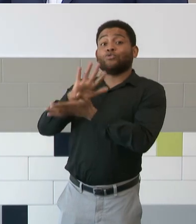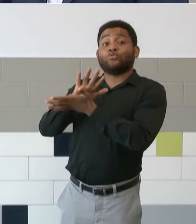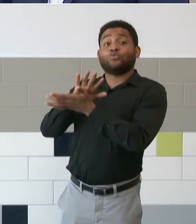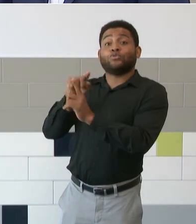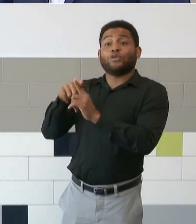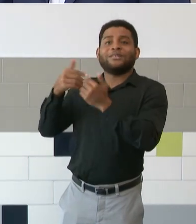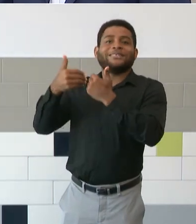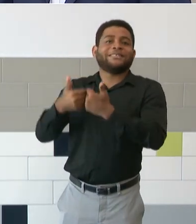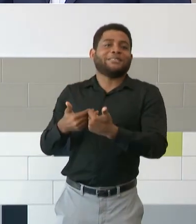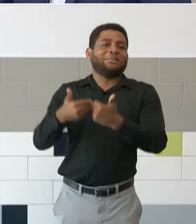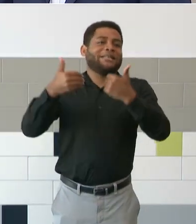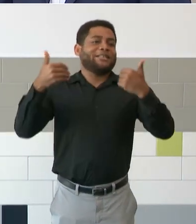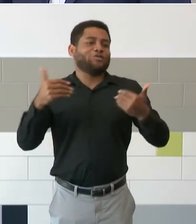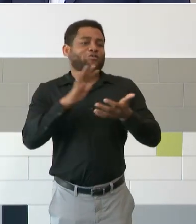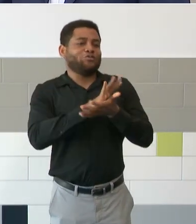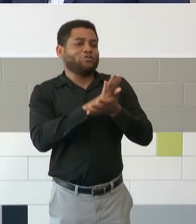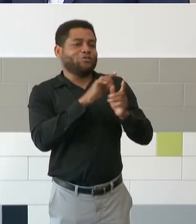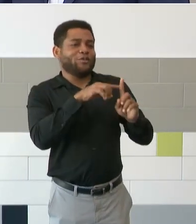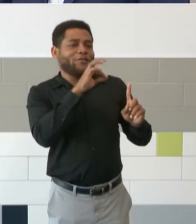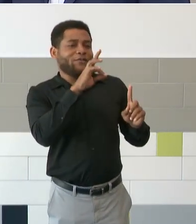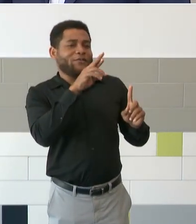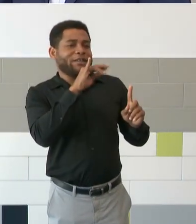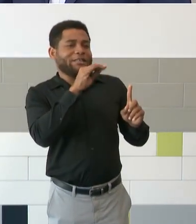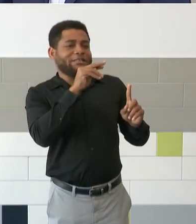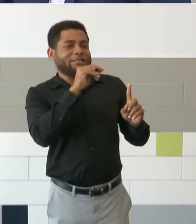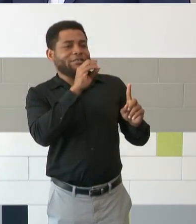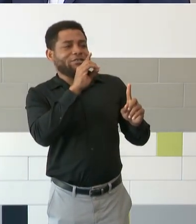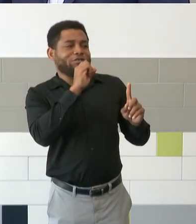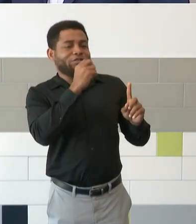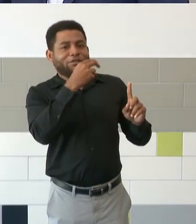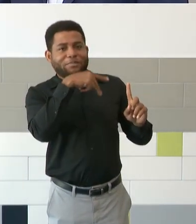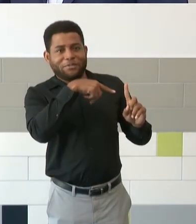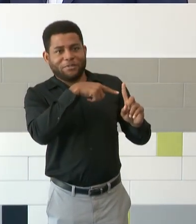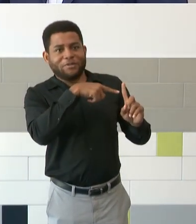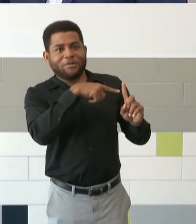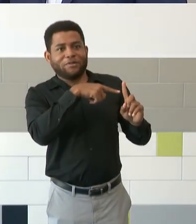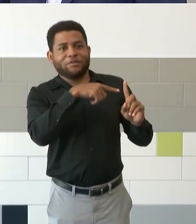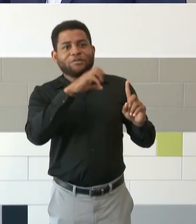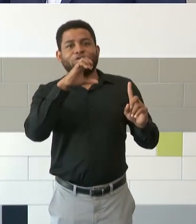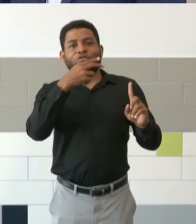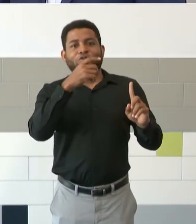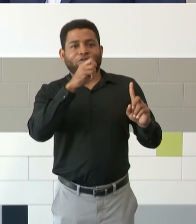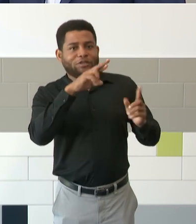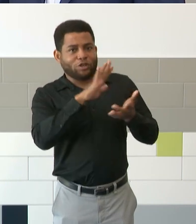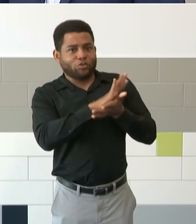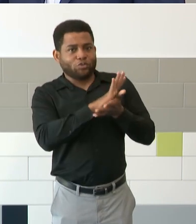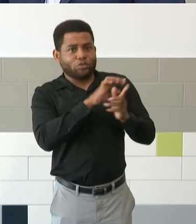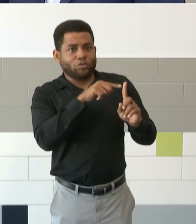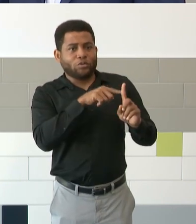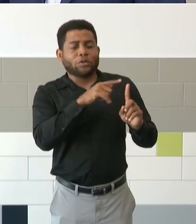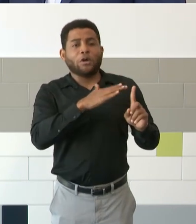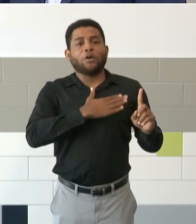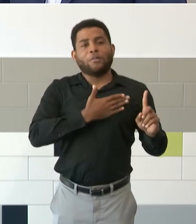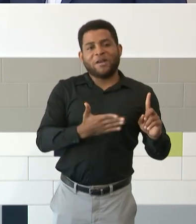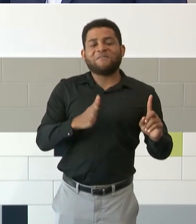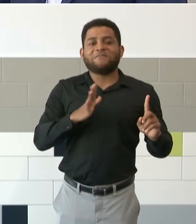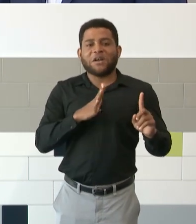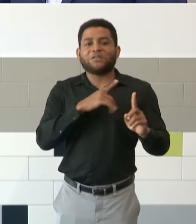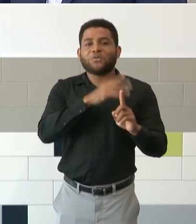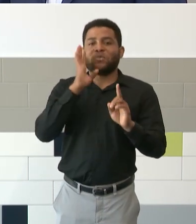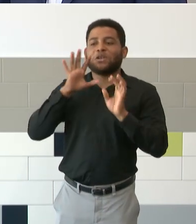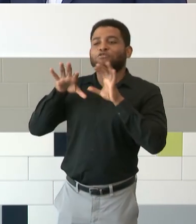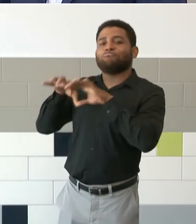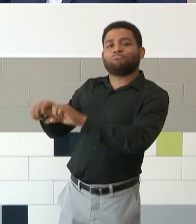Public Charter Schools, has put up its hand to offer to take over this small charter LEA. The Charter School